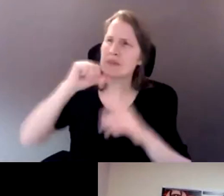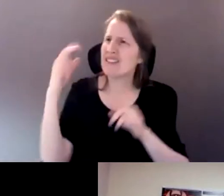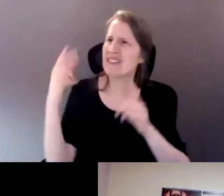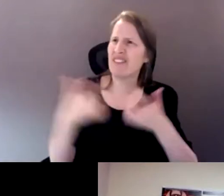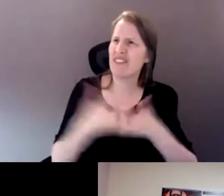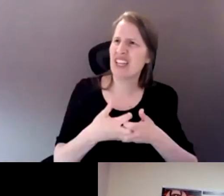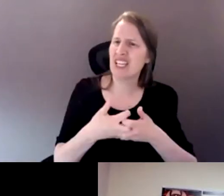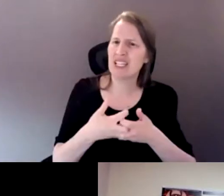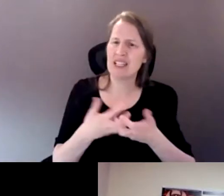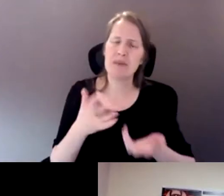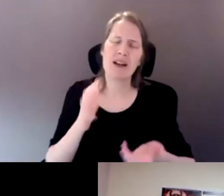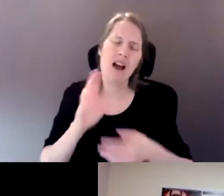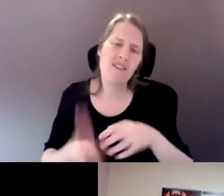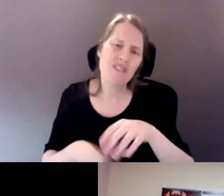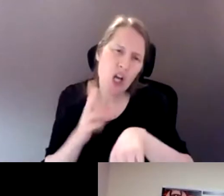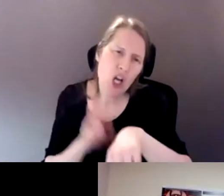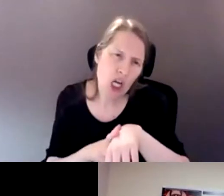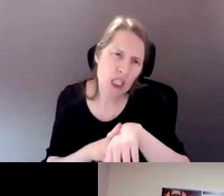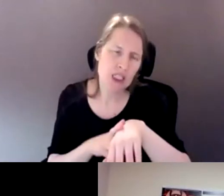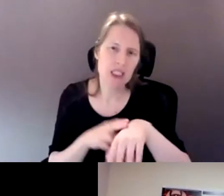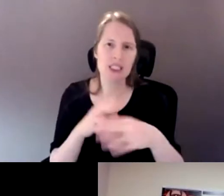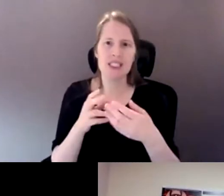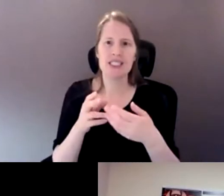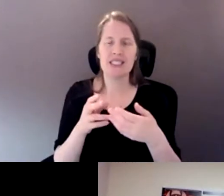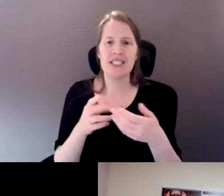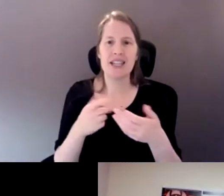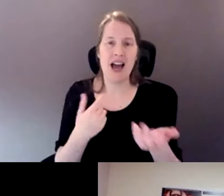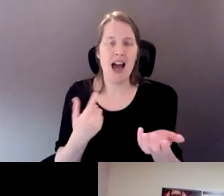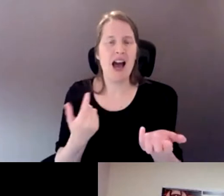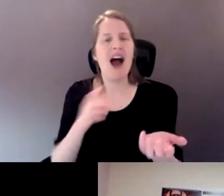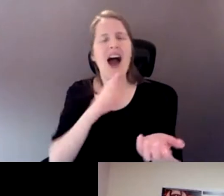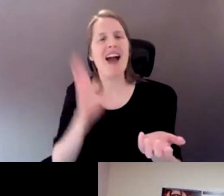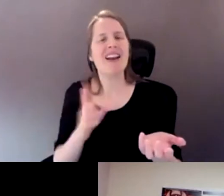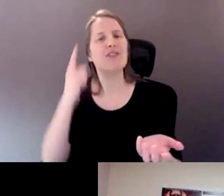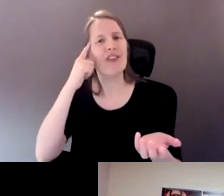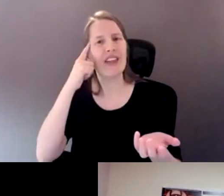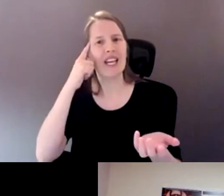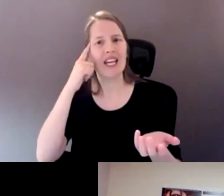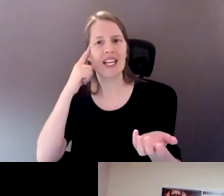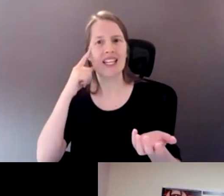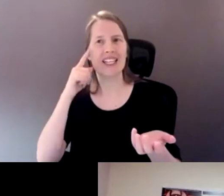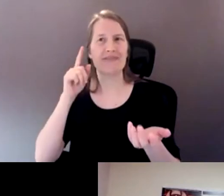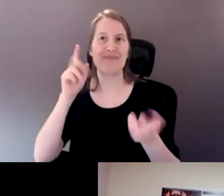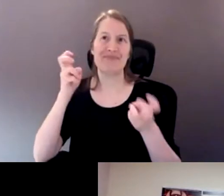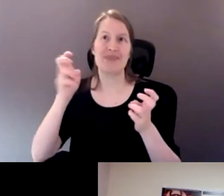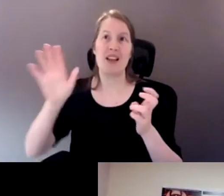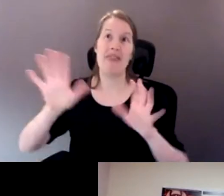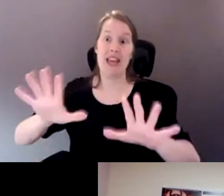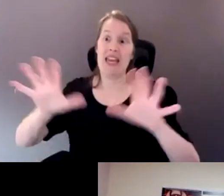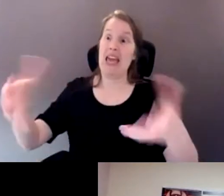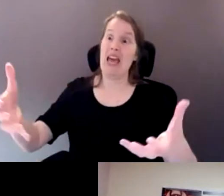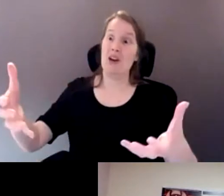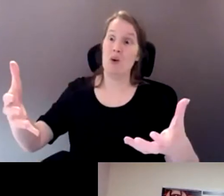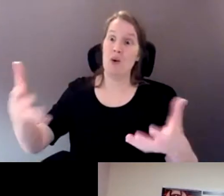as a given. So I try to say, I never think that the categories that other people have created for